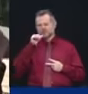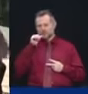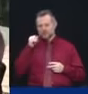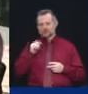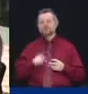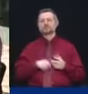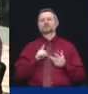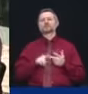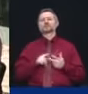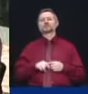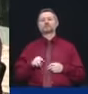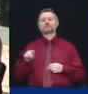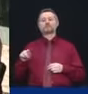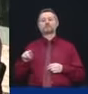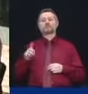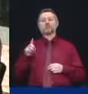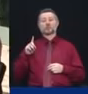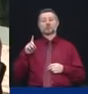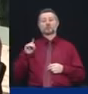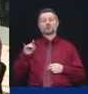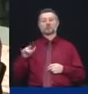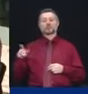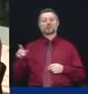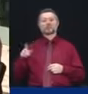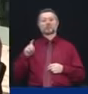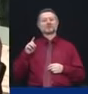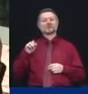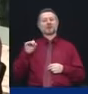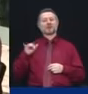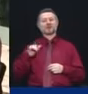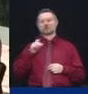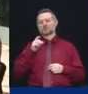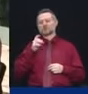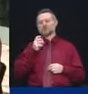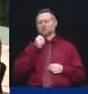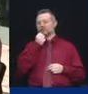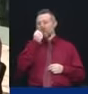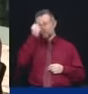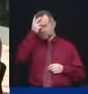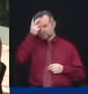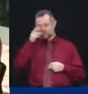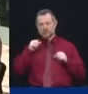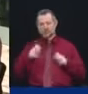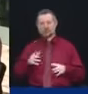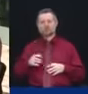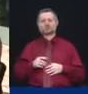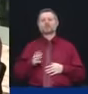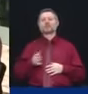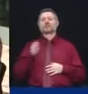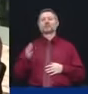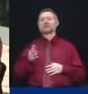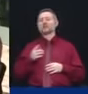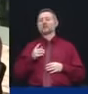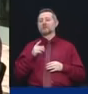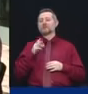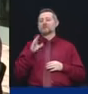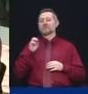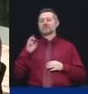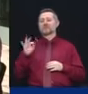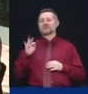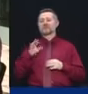Goat Superintendent, is here as well. Paul and Karen Glenister, the operators of the Beef Barn, are here.